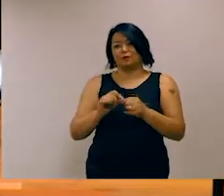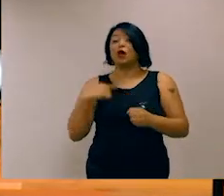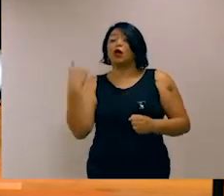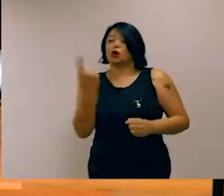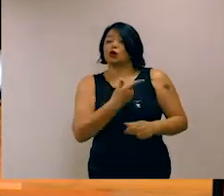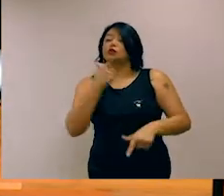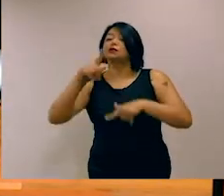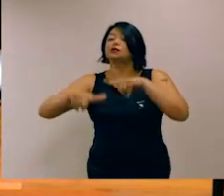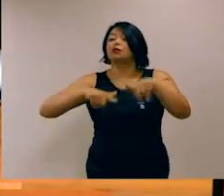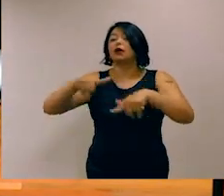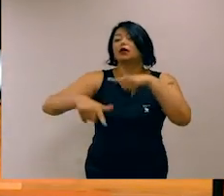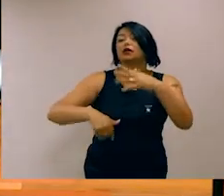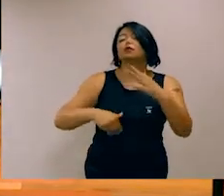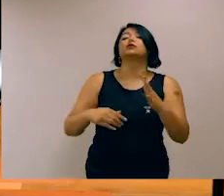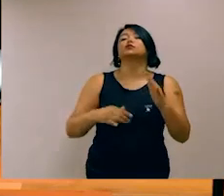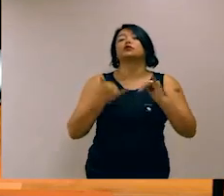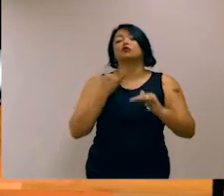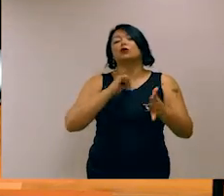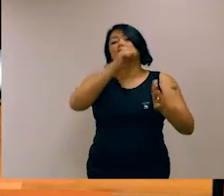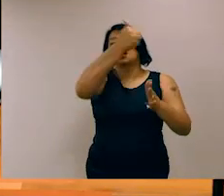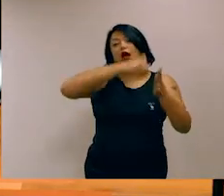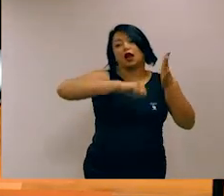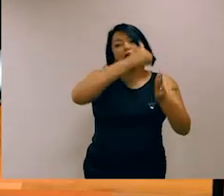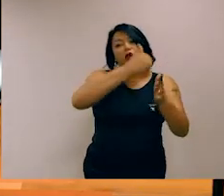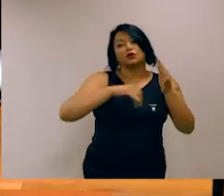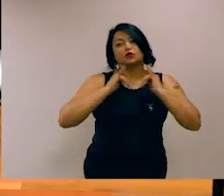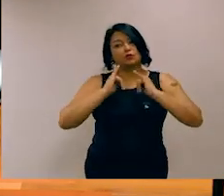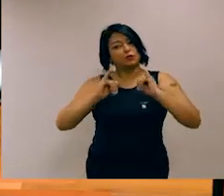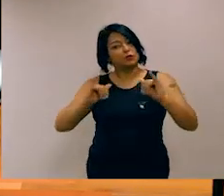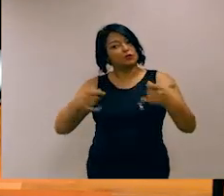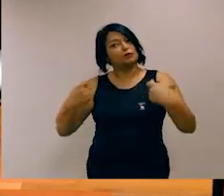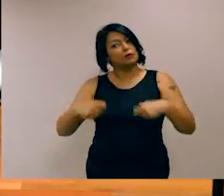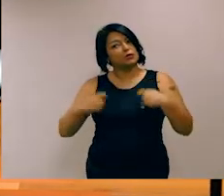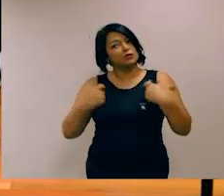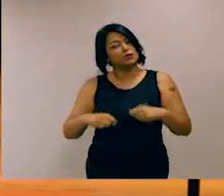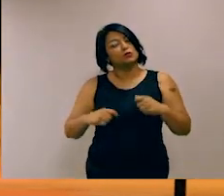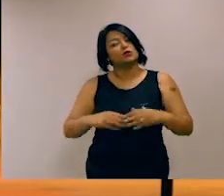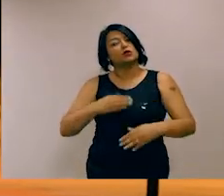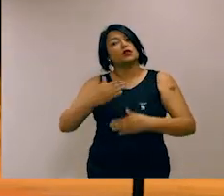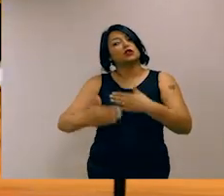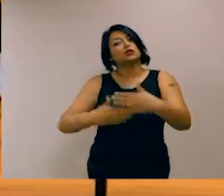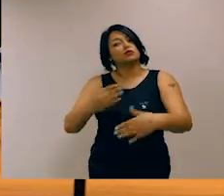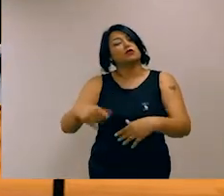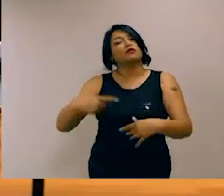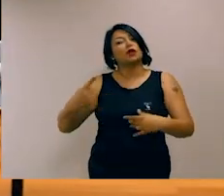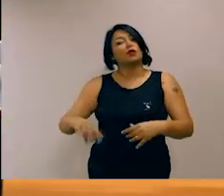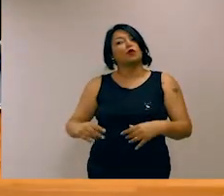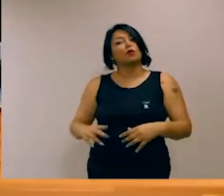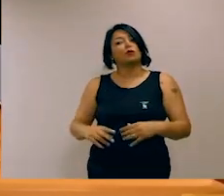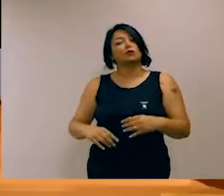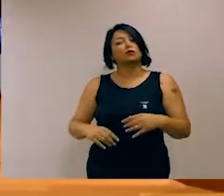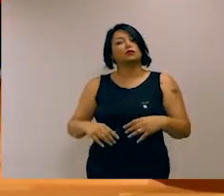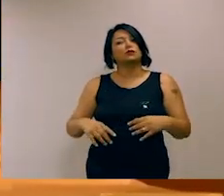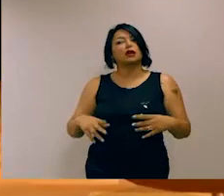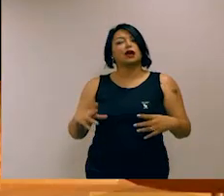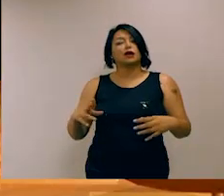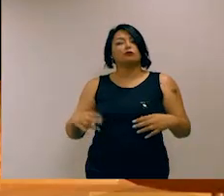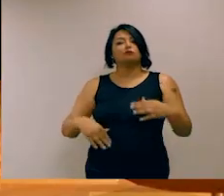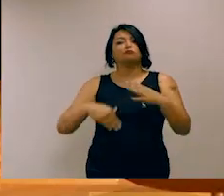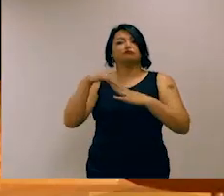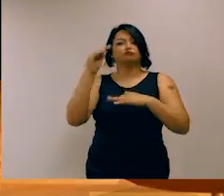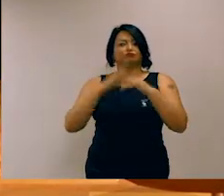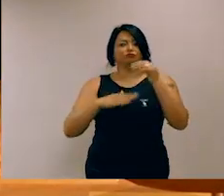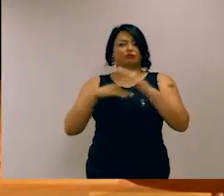the ones who work with data, we need to develop the technical competences, but also other competences, and I will mention two of them. The first